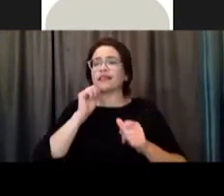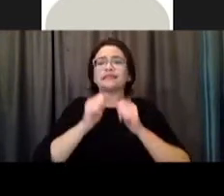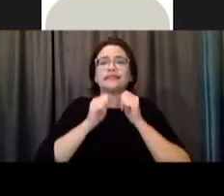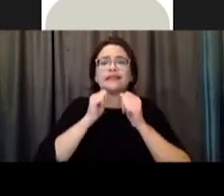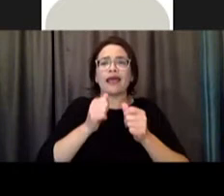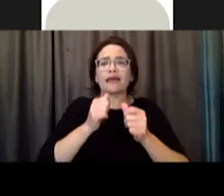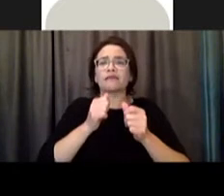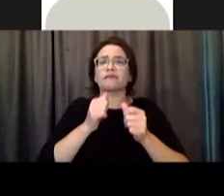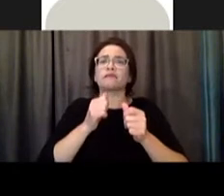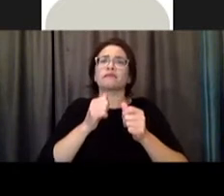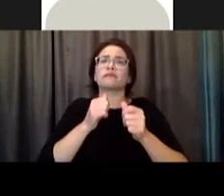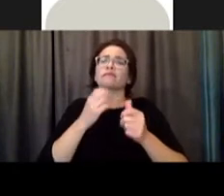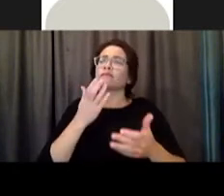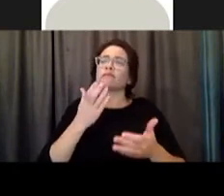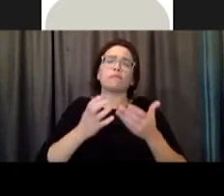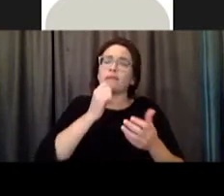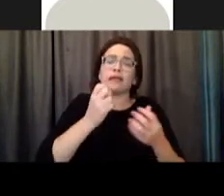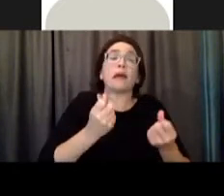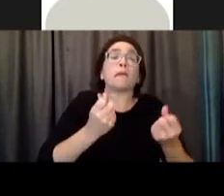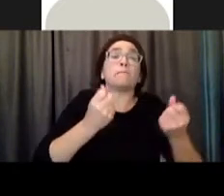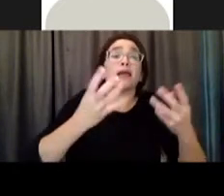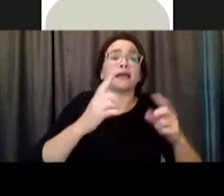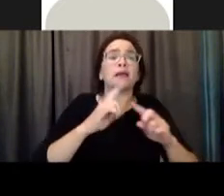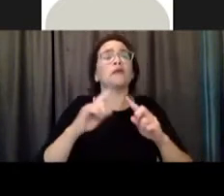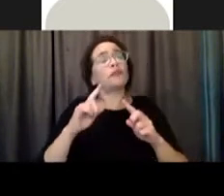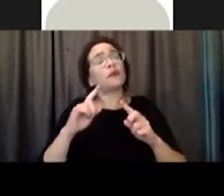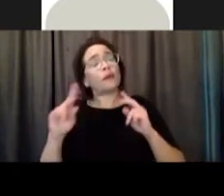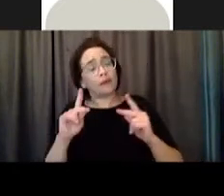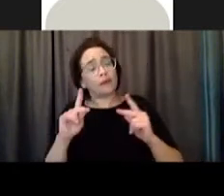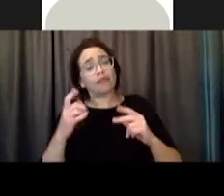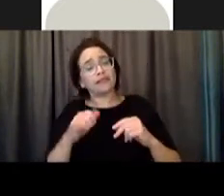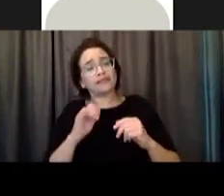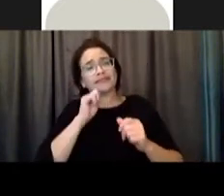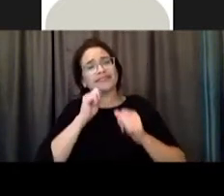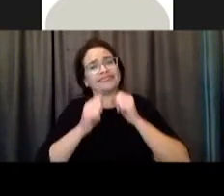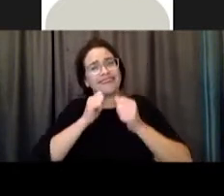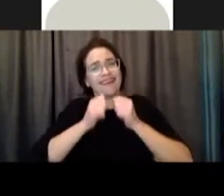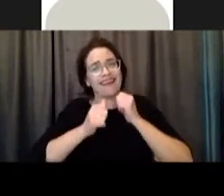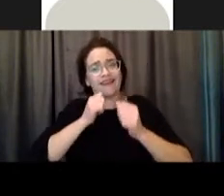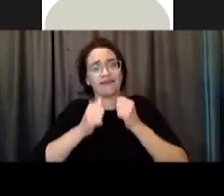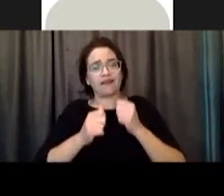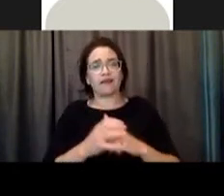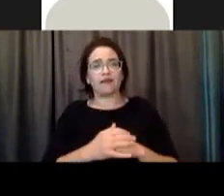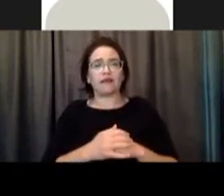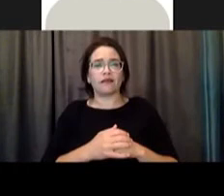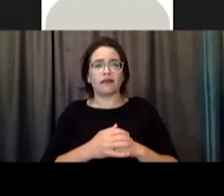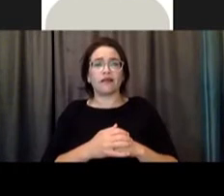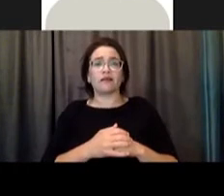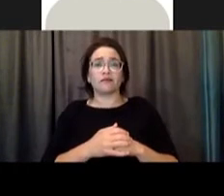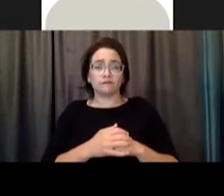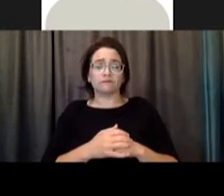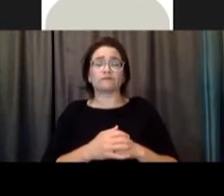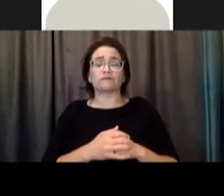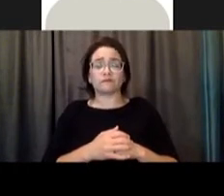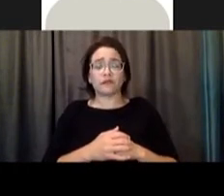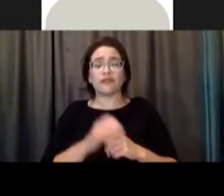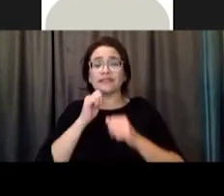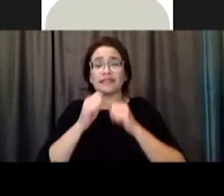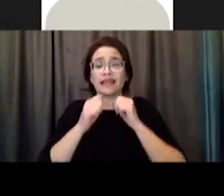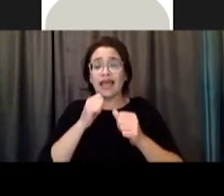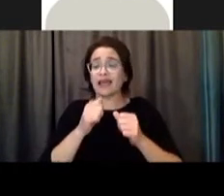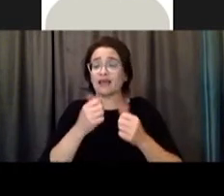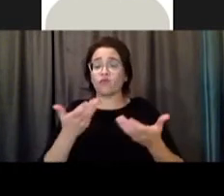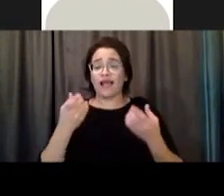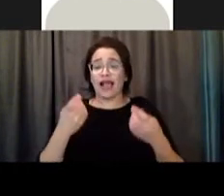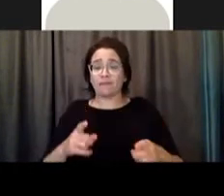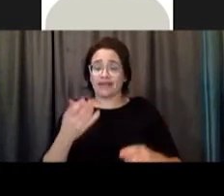deny the Holodomor. And that Soviet crimes were perpetrated in 1932 to 1933, in spite of all the